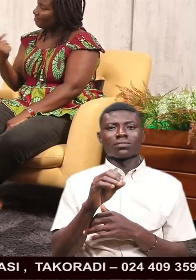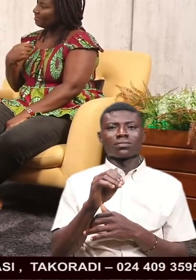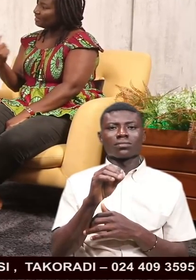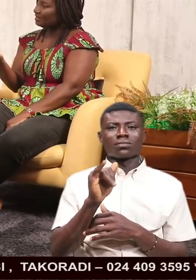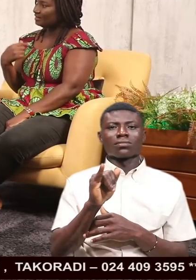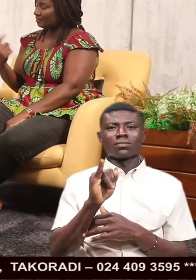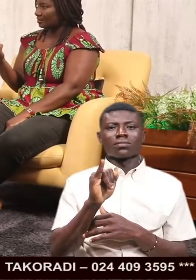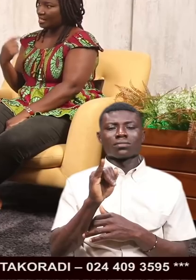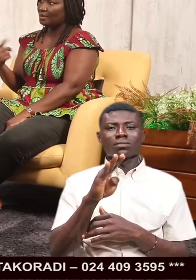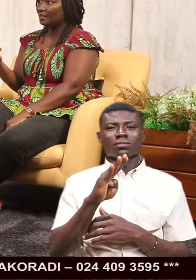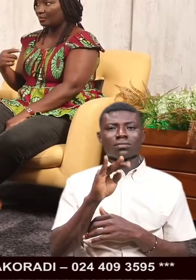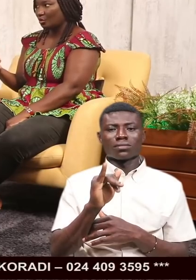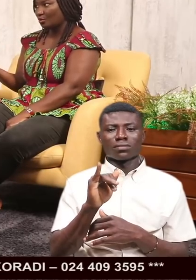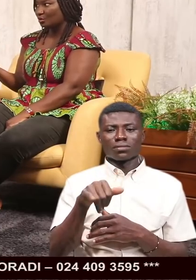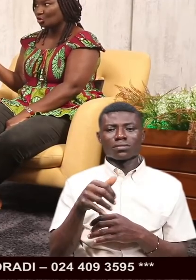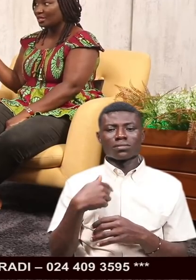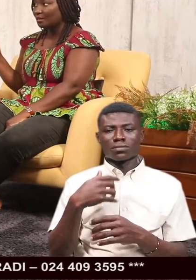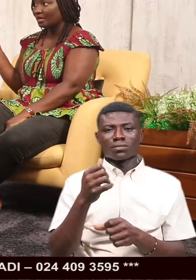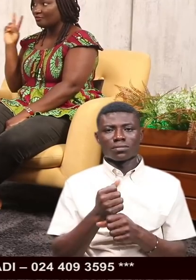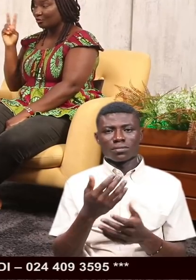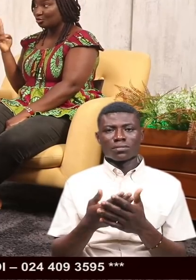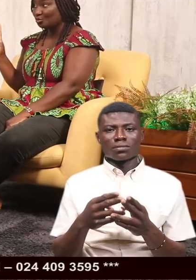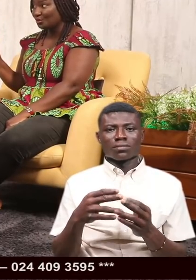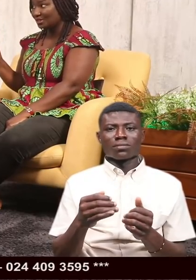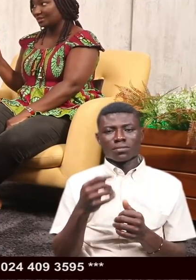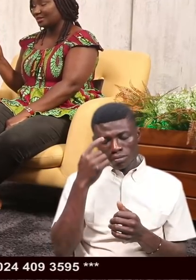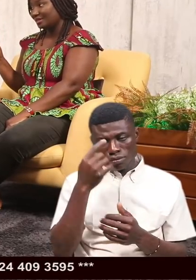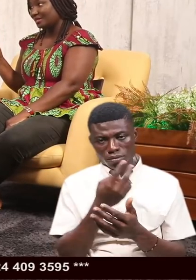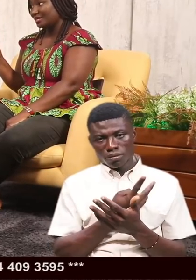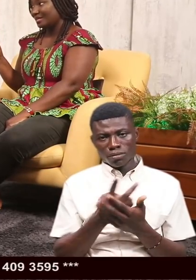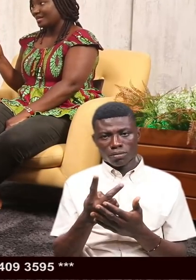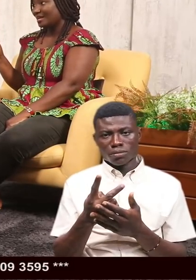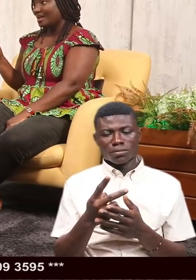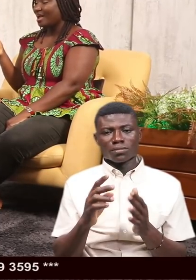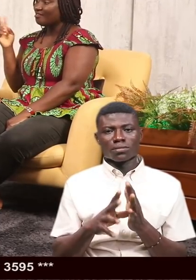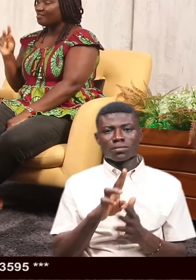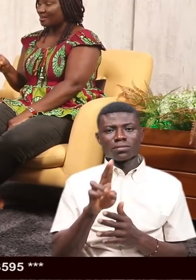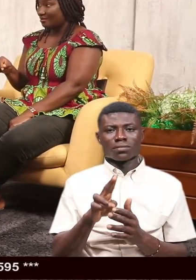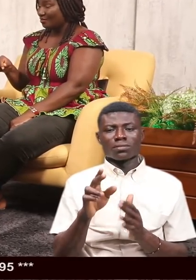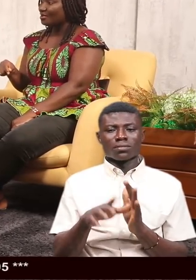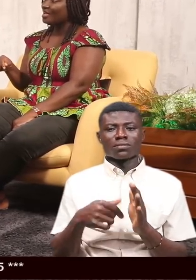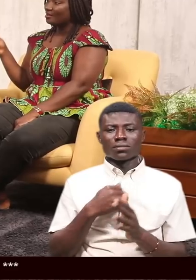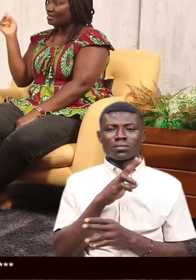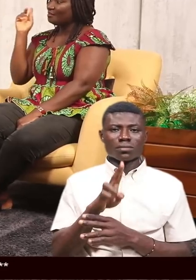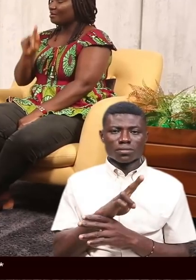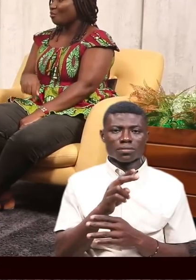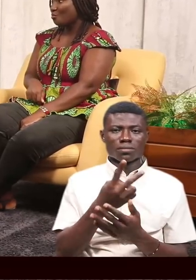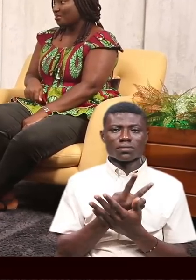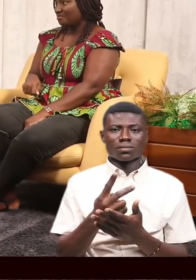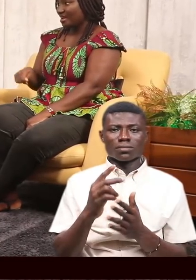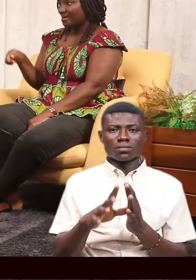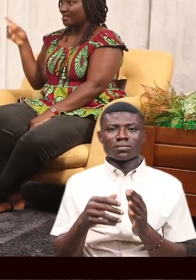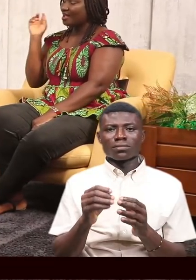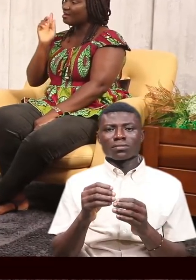sa 100 cedis no. Ebe di mi ho. So ne ne ba no for 2 weeks. Now the 100 ni ye den. 100 no. And then me de mo